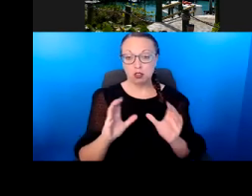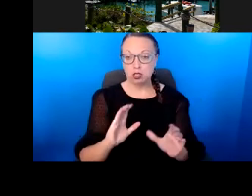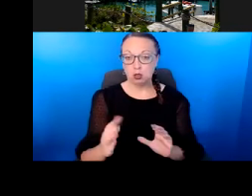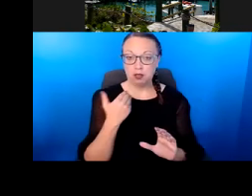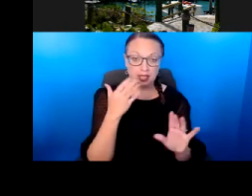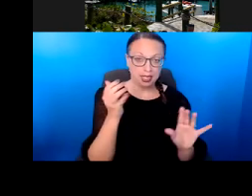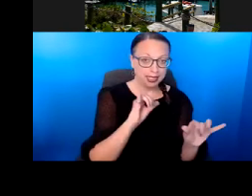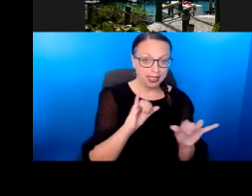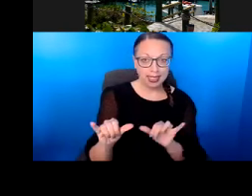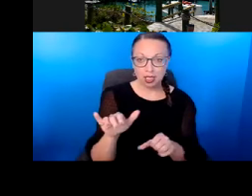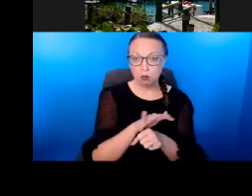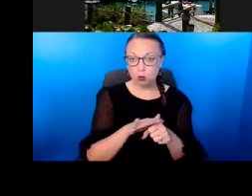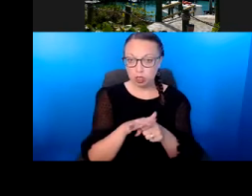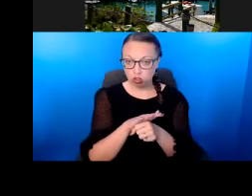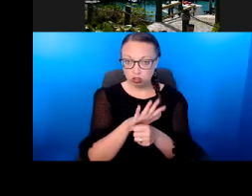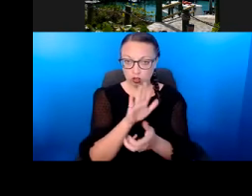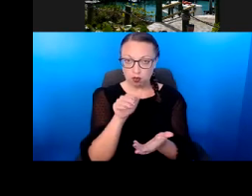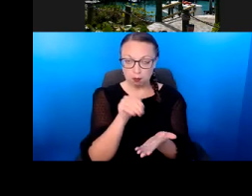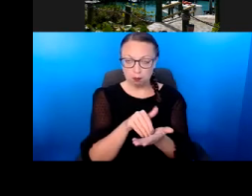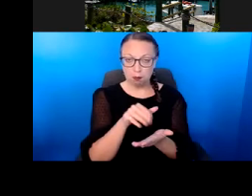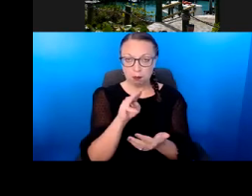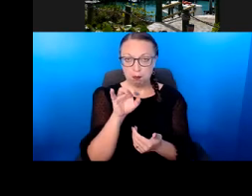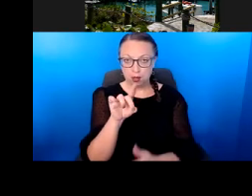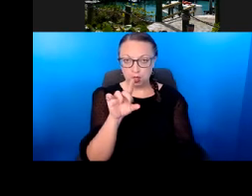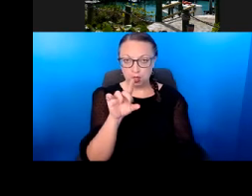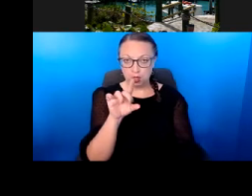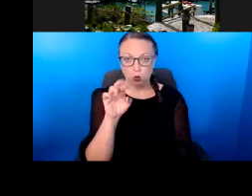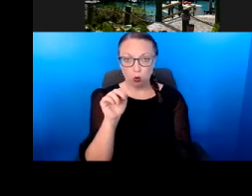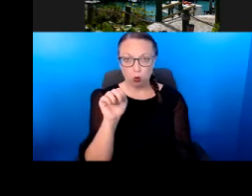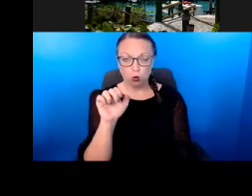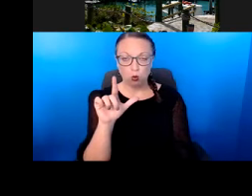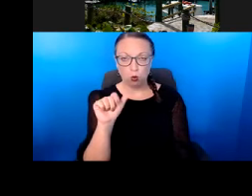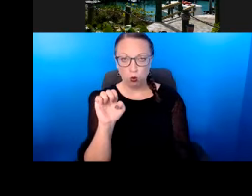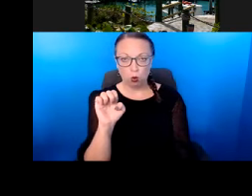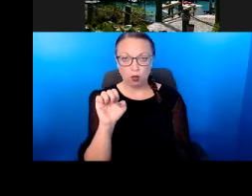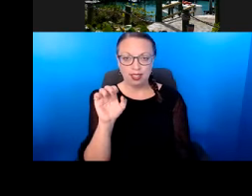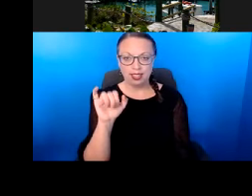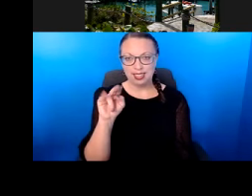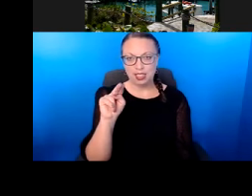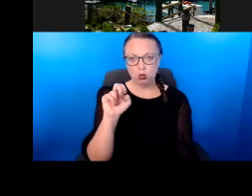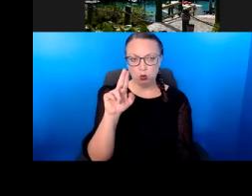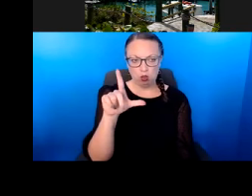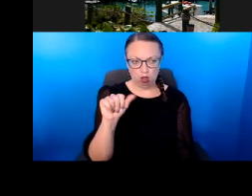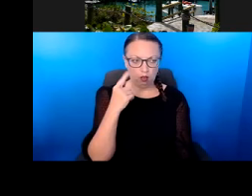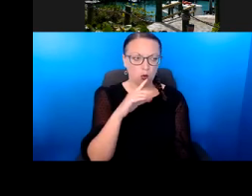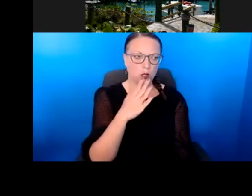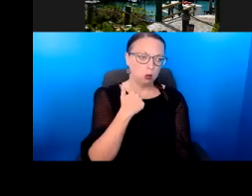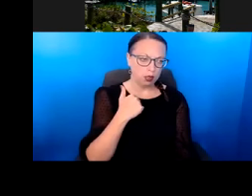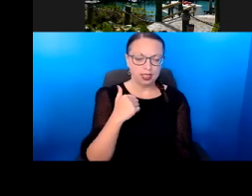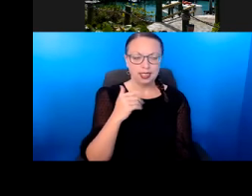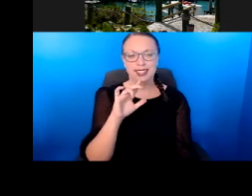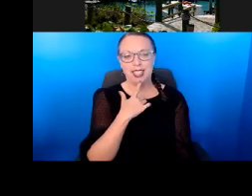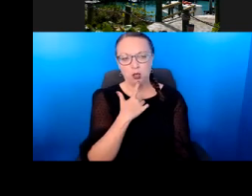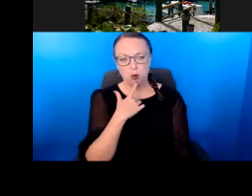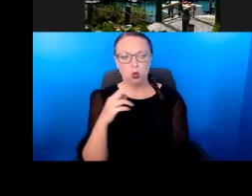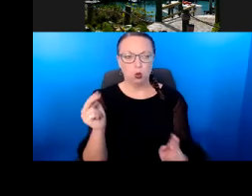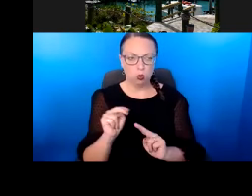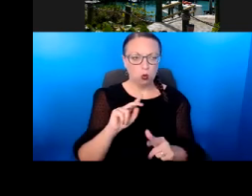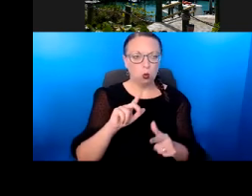the mid-dorsal insula for sweet, sour, neutral, or them all combined